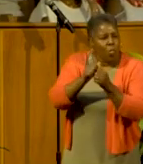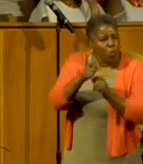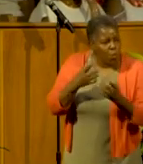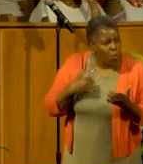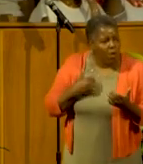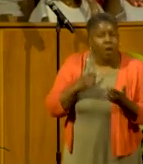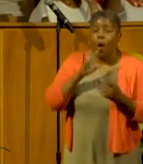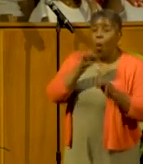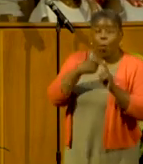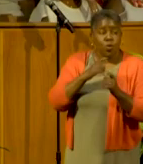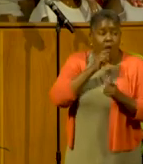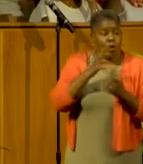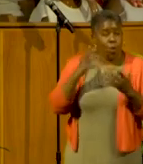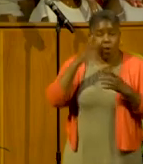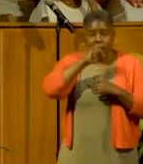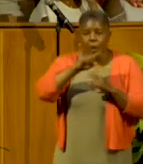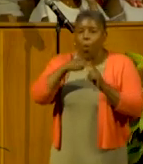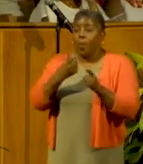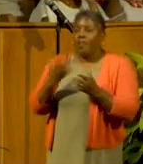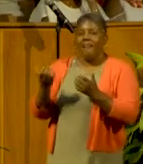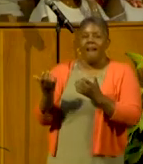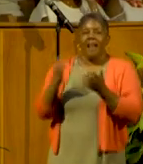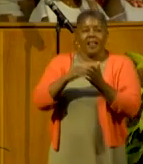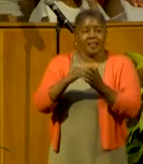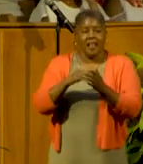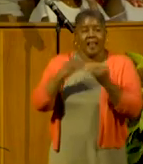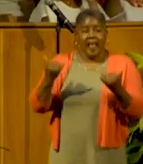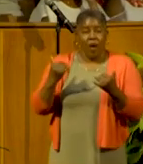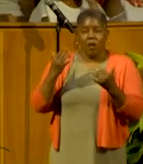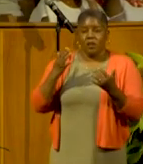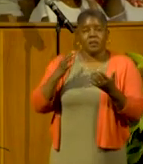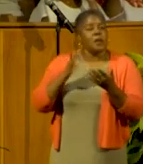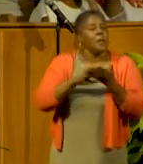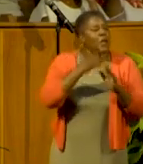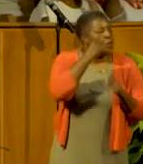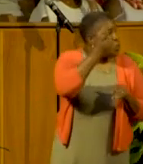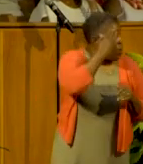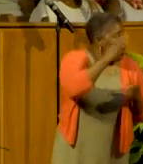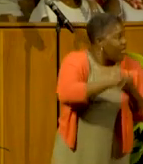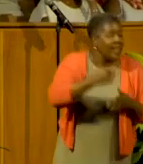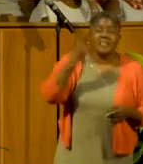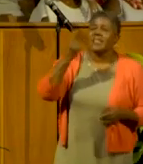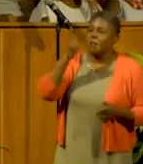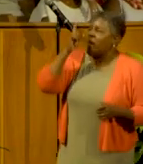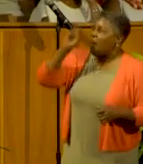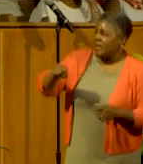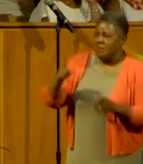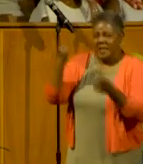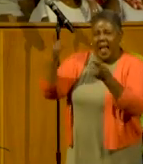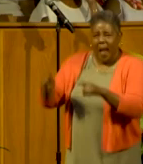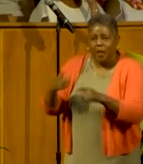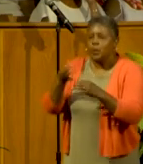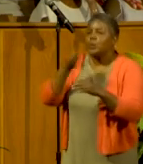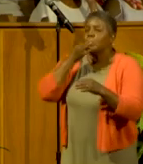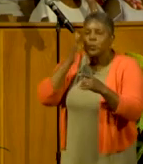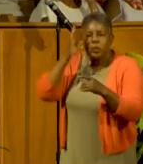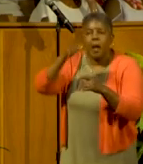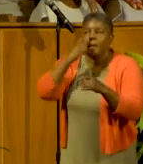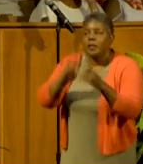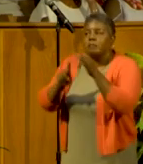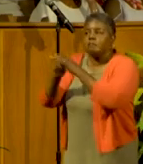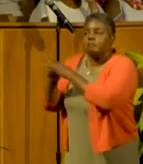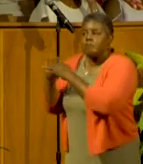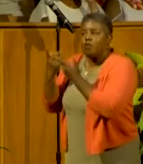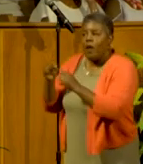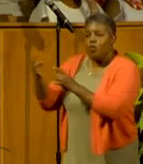weren't walking in your assignment, when they show up, you get excited when they come because you know something must be coming on the other side of your hate